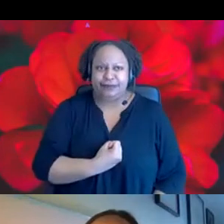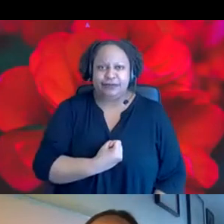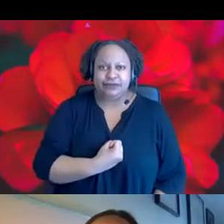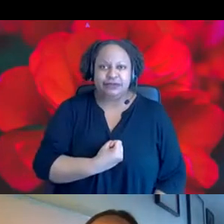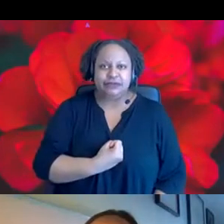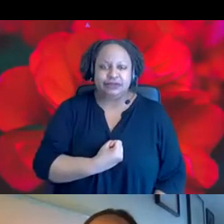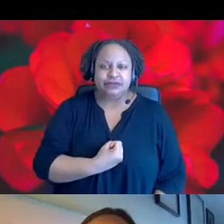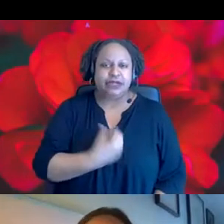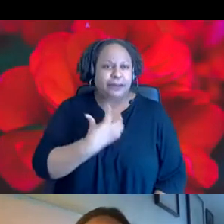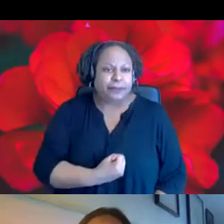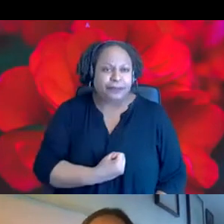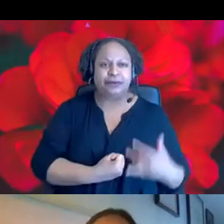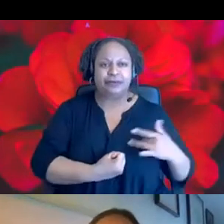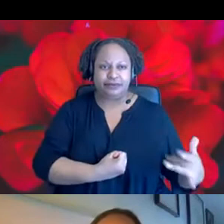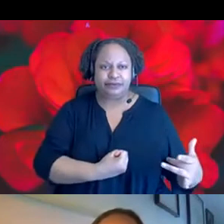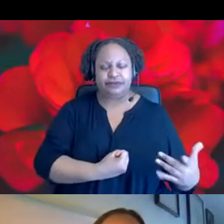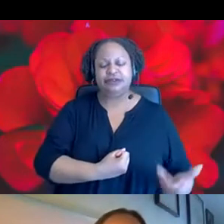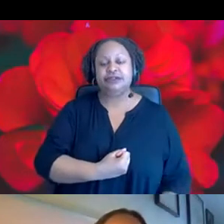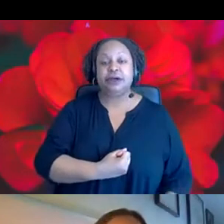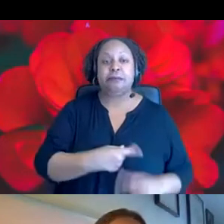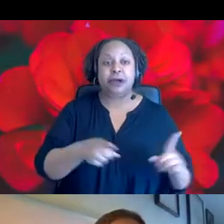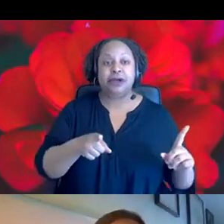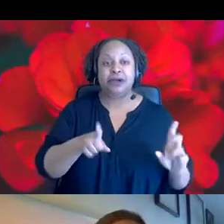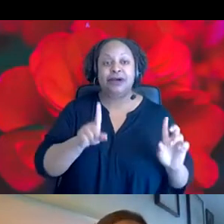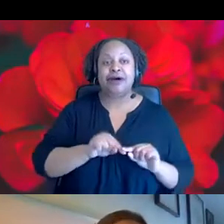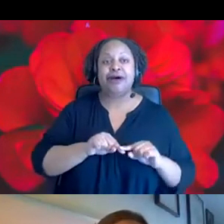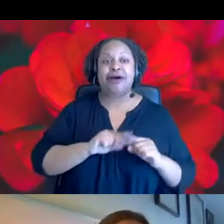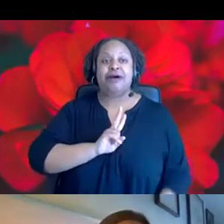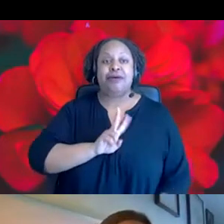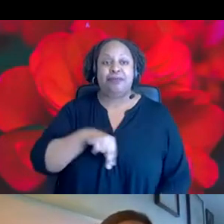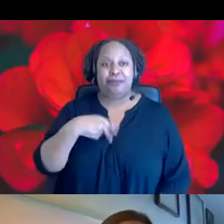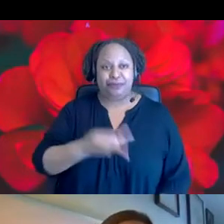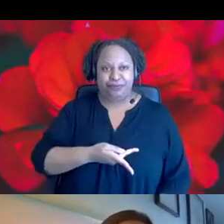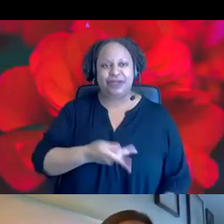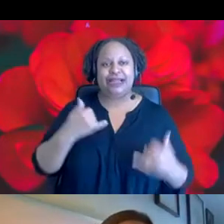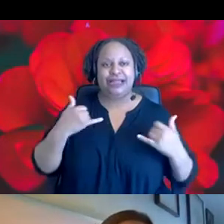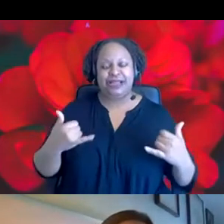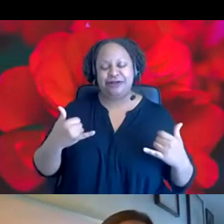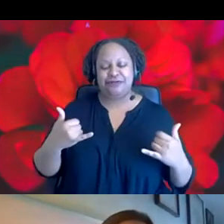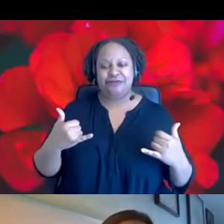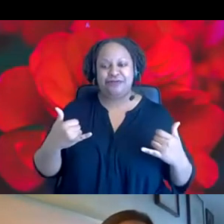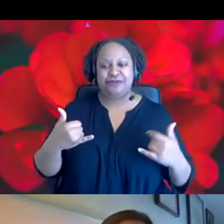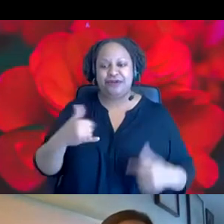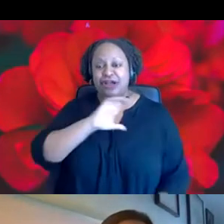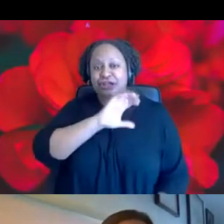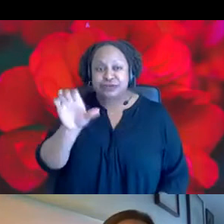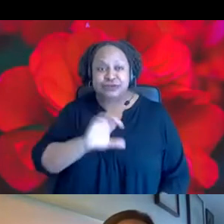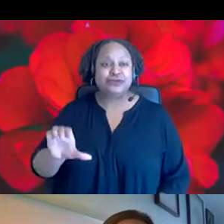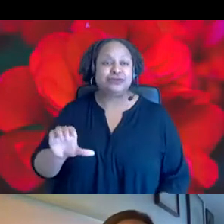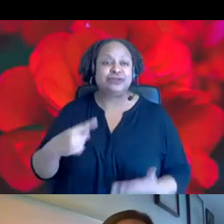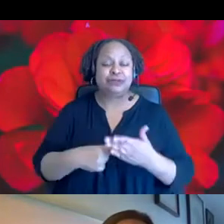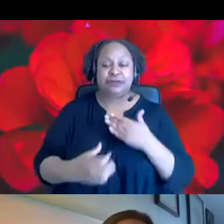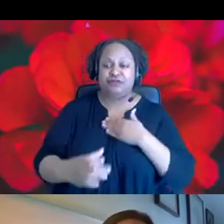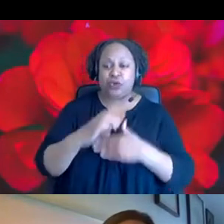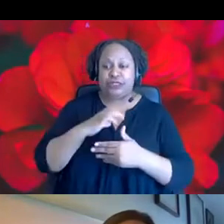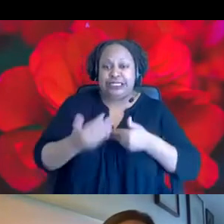flip side, of course, is that there's also a forced intimacy in that, you know, now so many